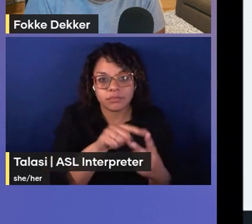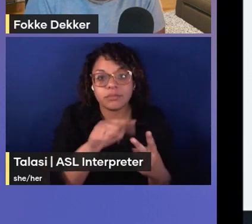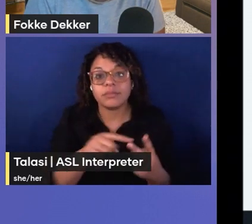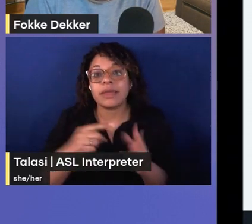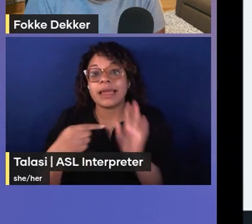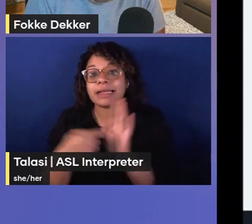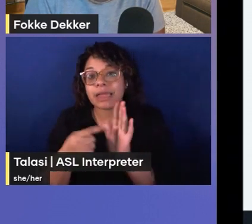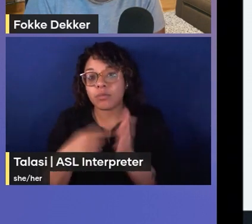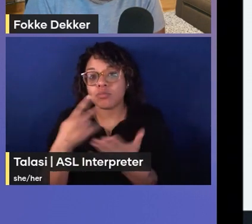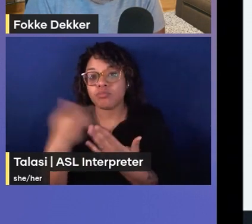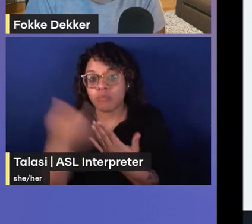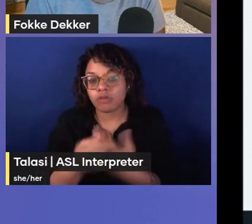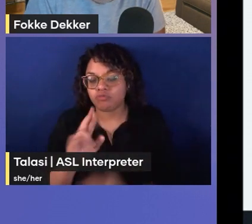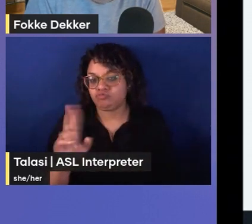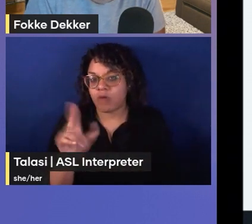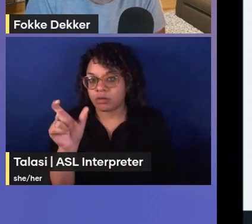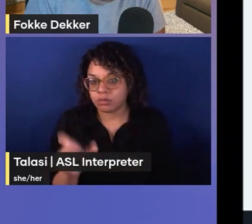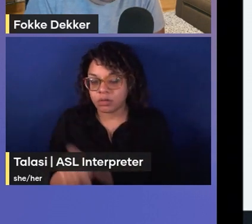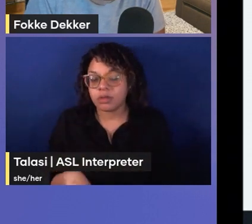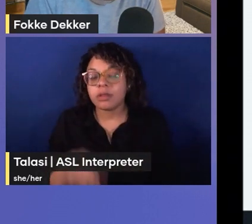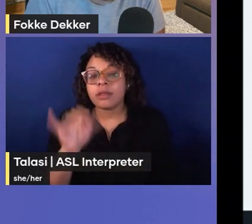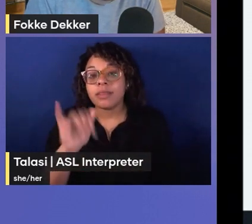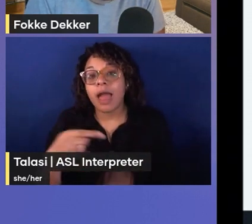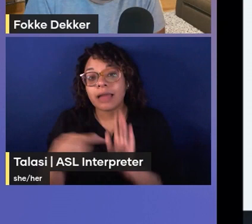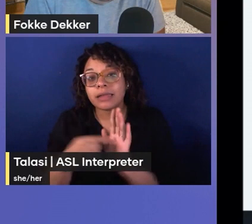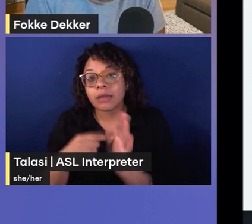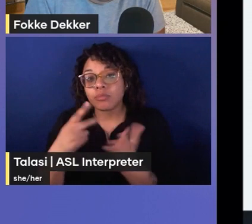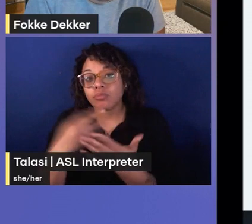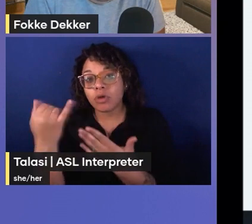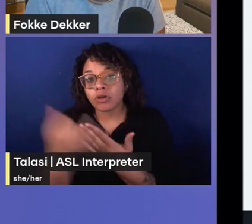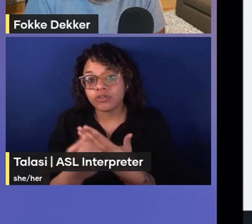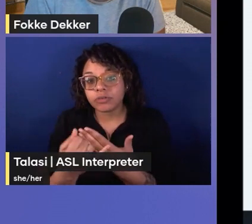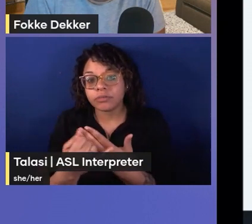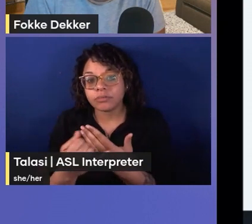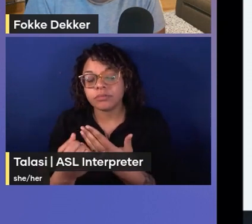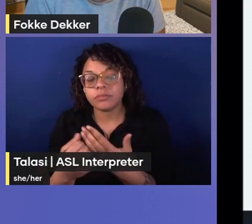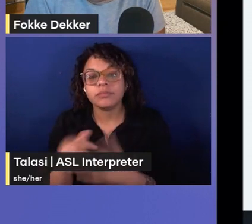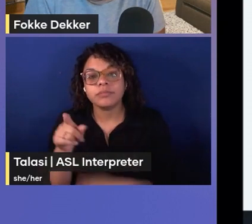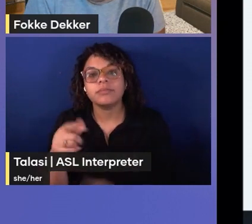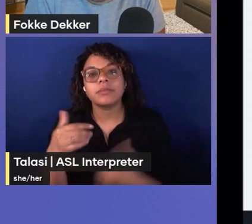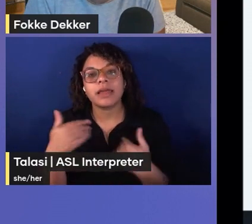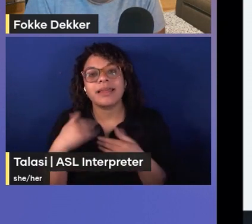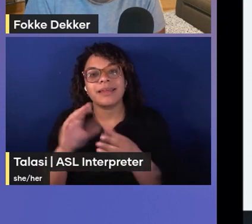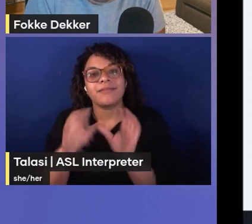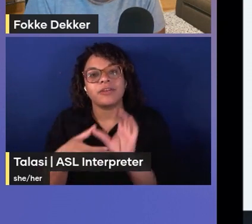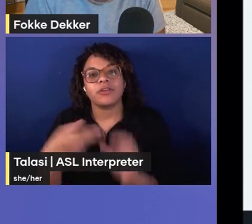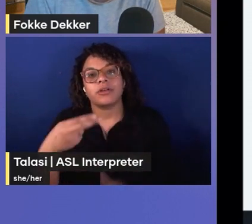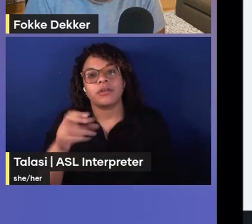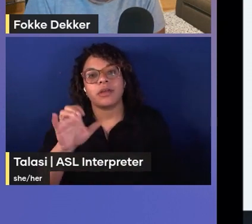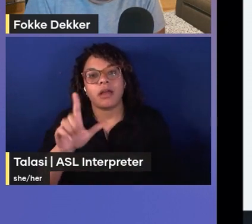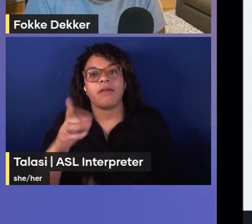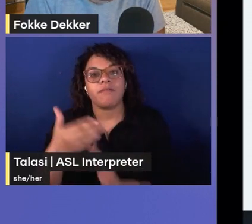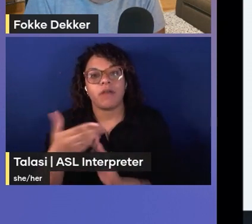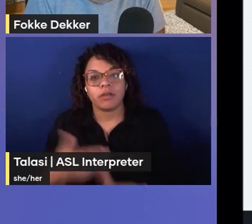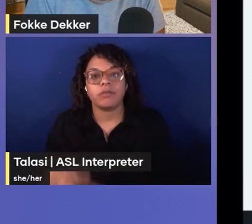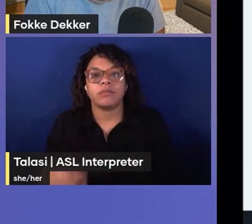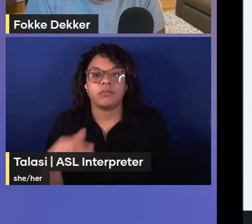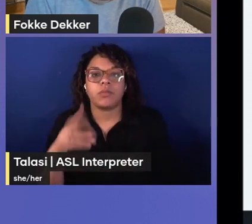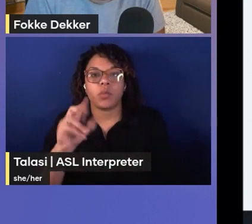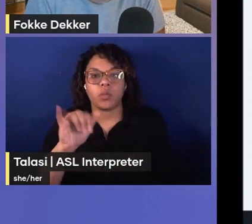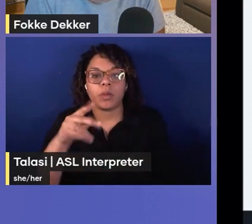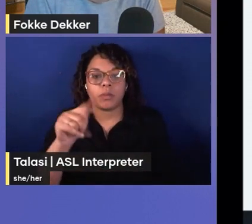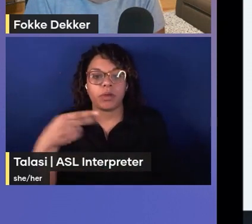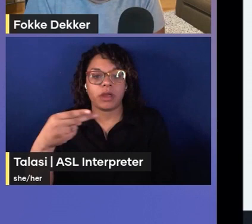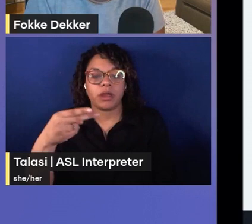to be at the bottom right. And the example project also contains a configured HCL file, so a Waypoint HCL file. So if you wanted